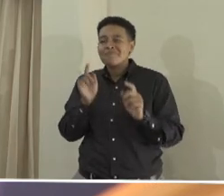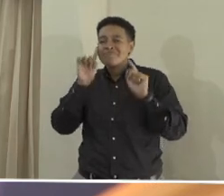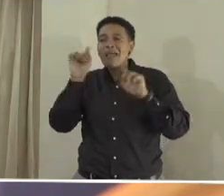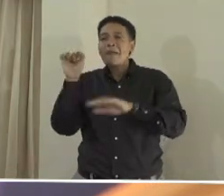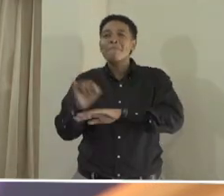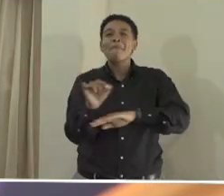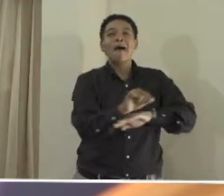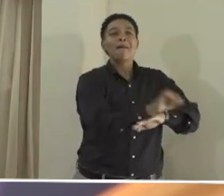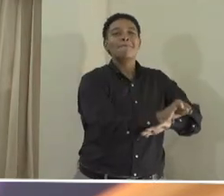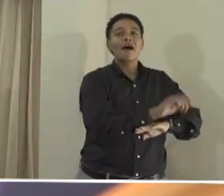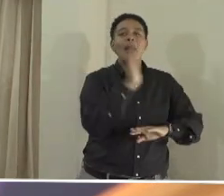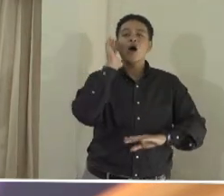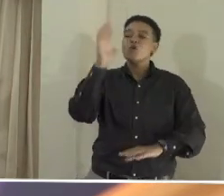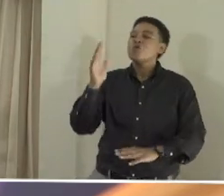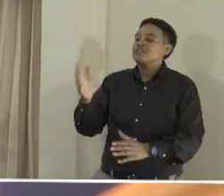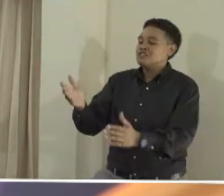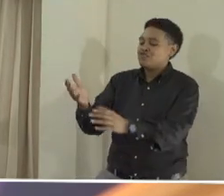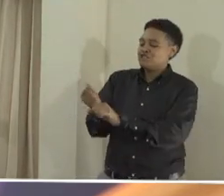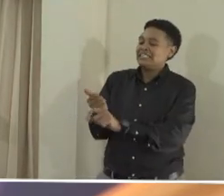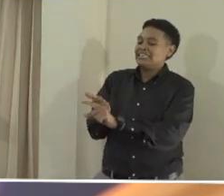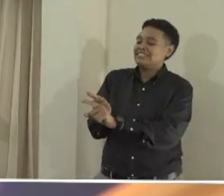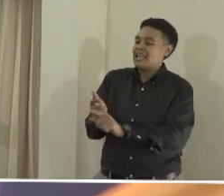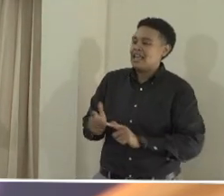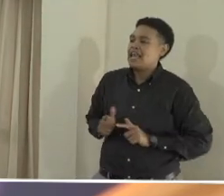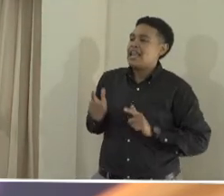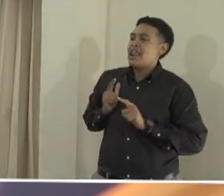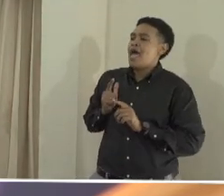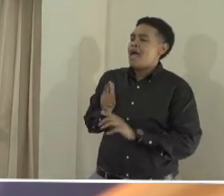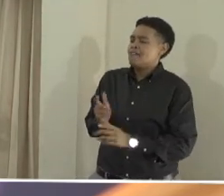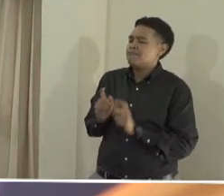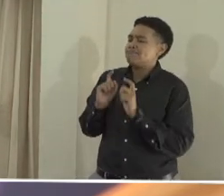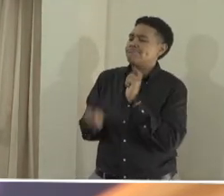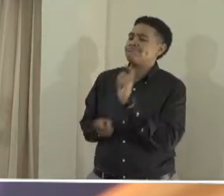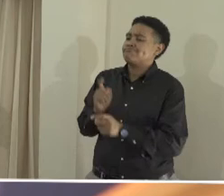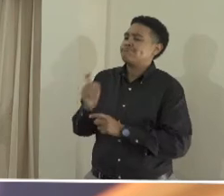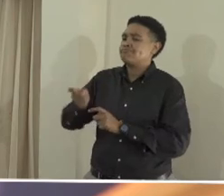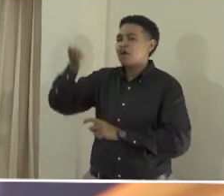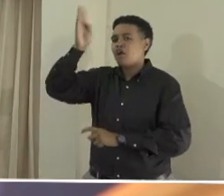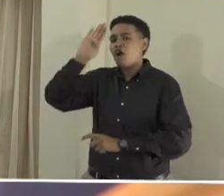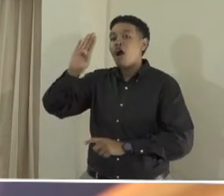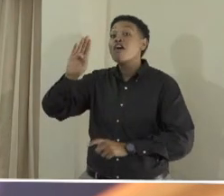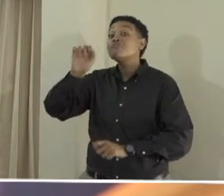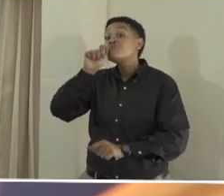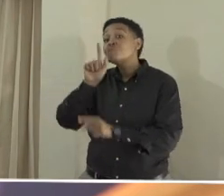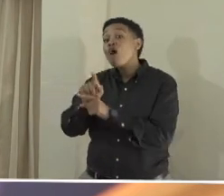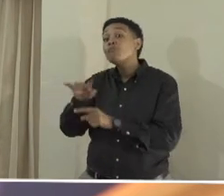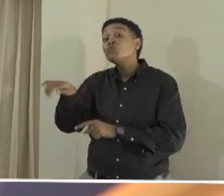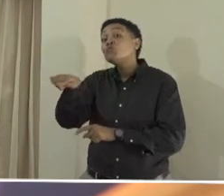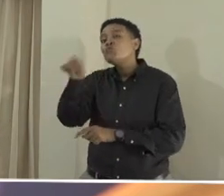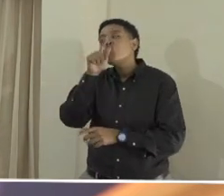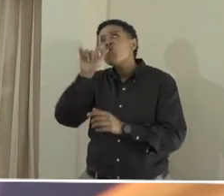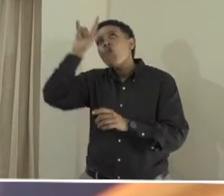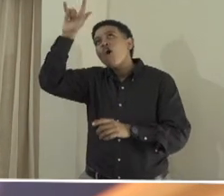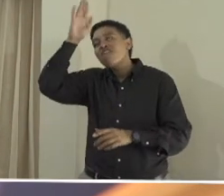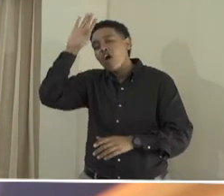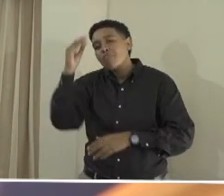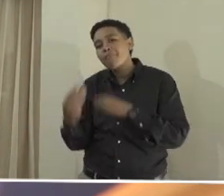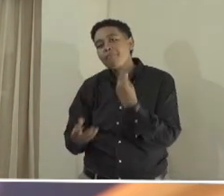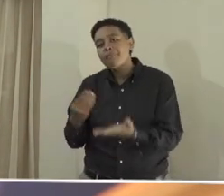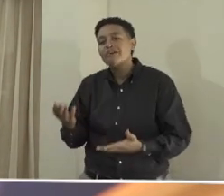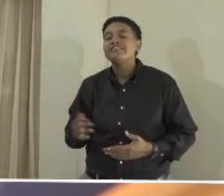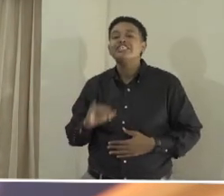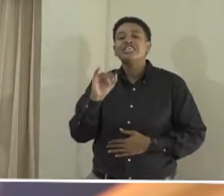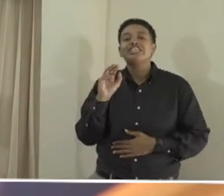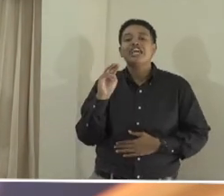the crown of life that God has promised to those who love him. James 1, chapter